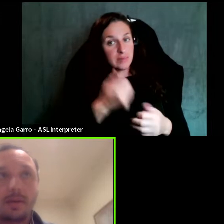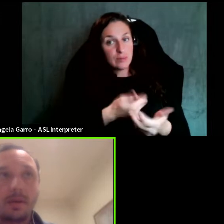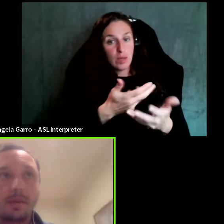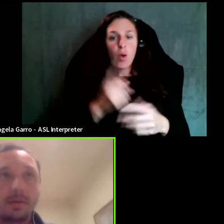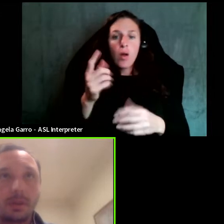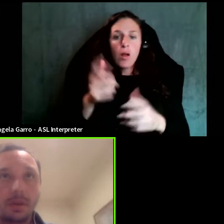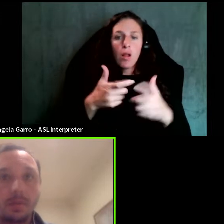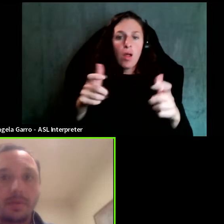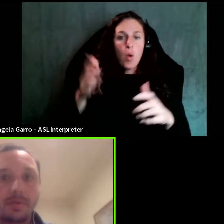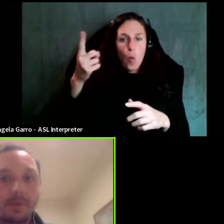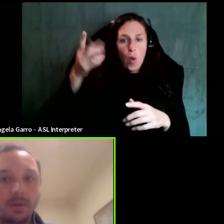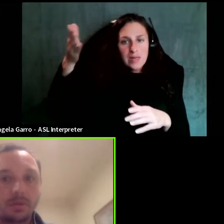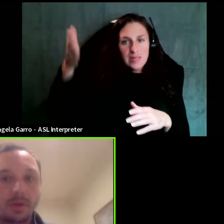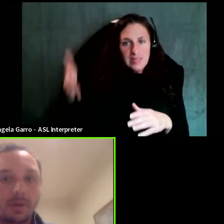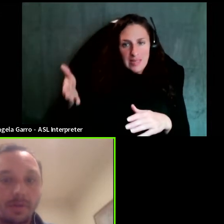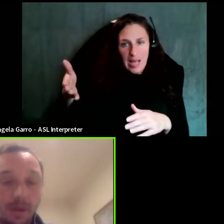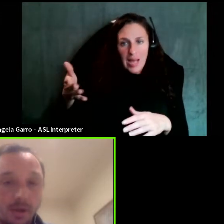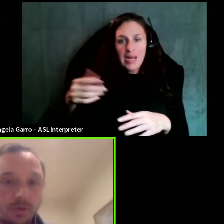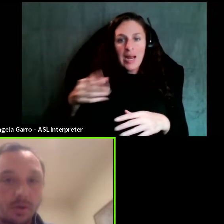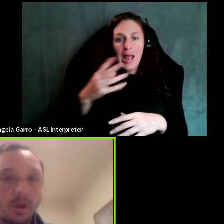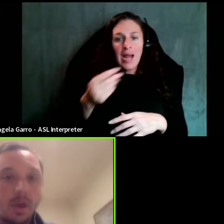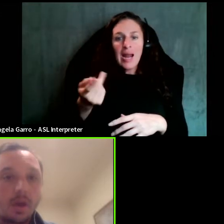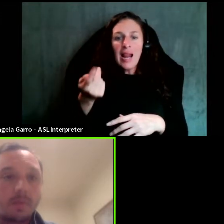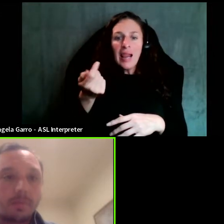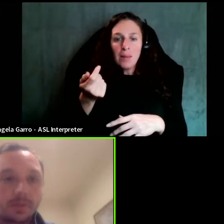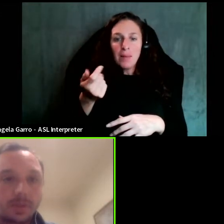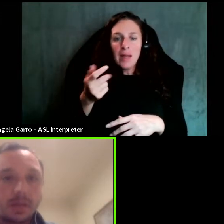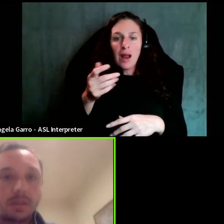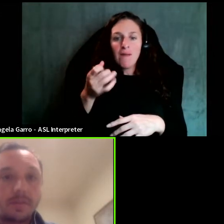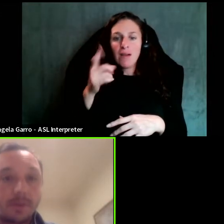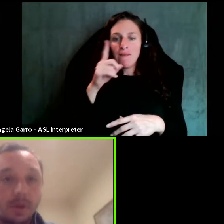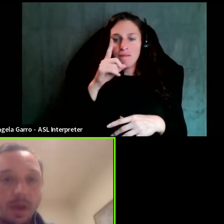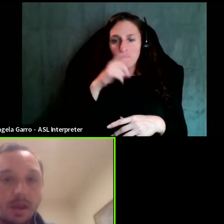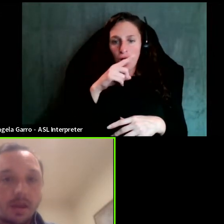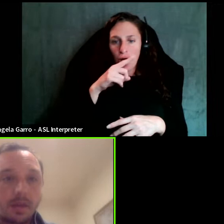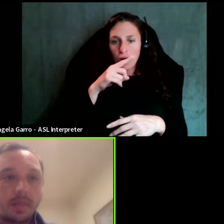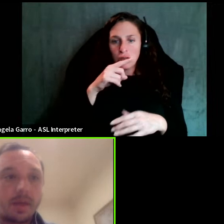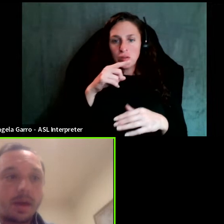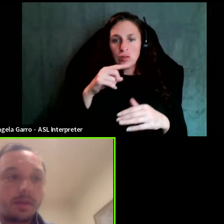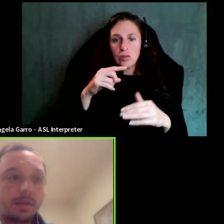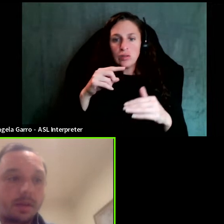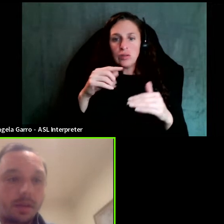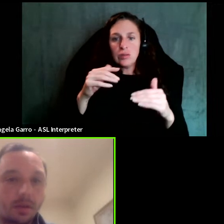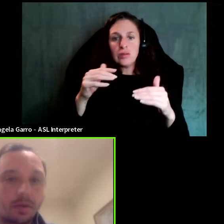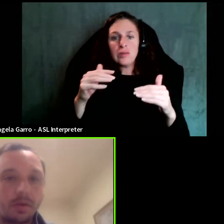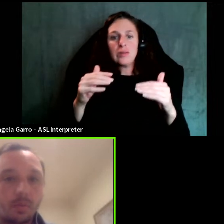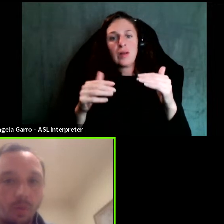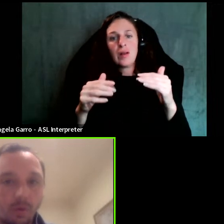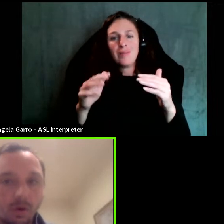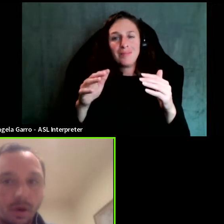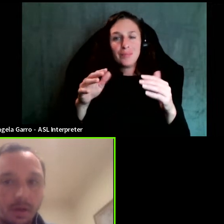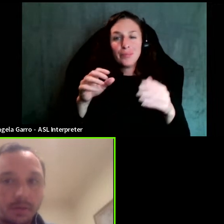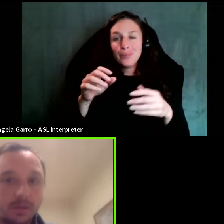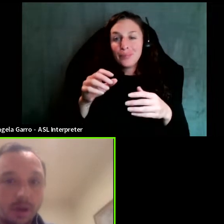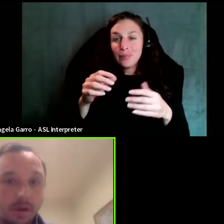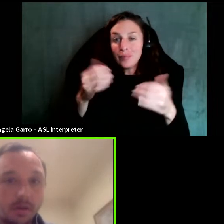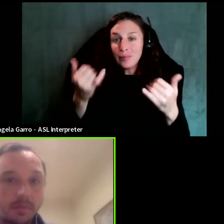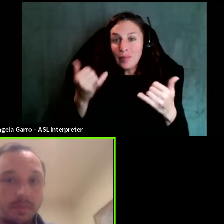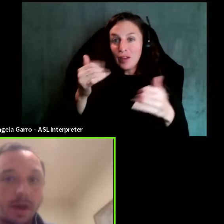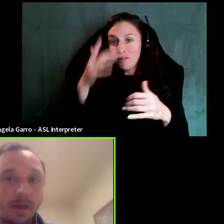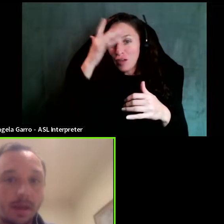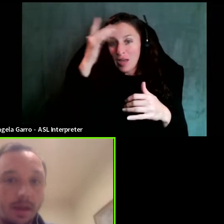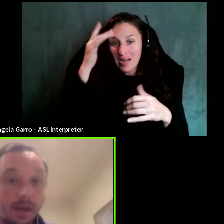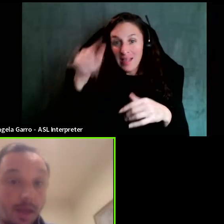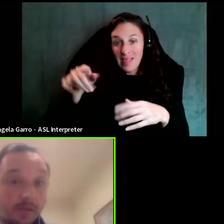think there's a little bit of a false equivocation, precisely forgetting that the current war has